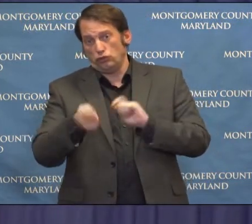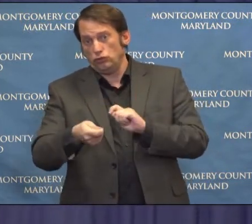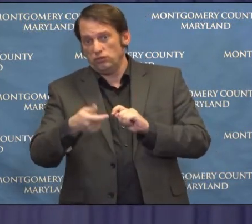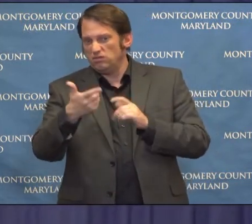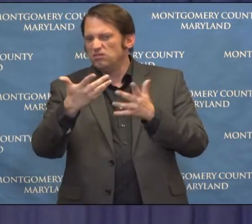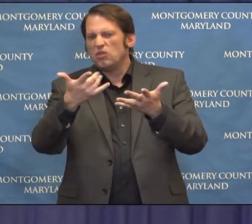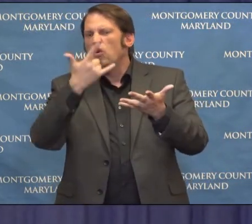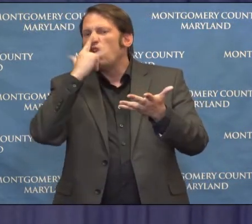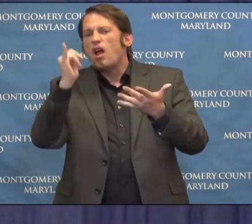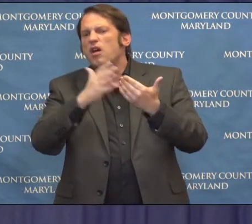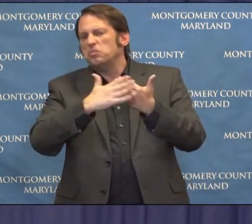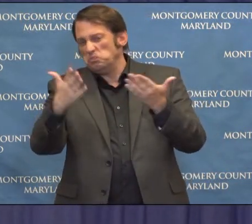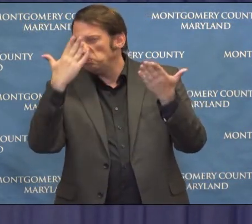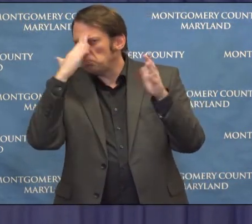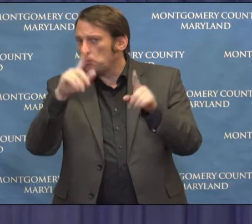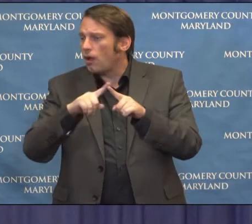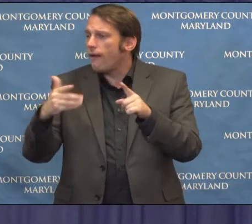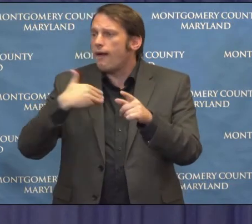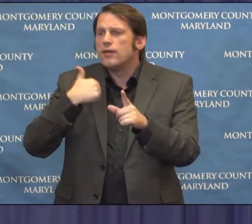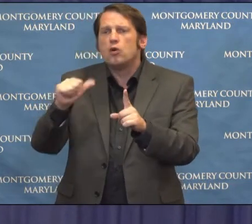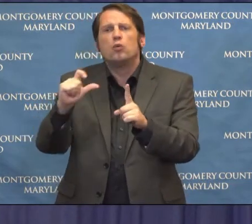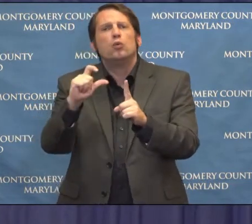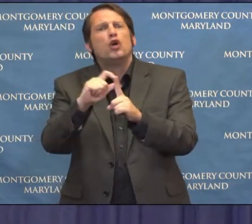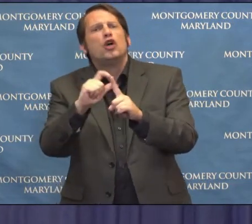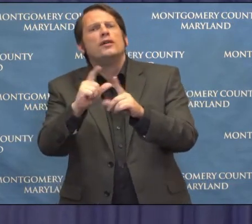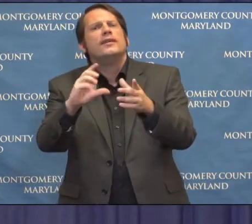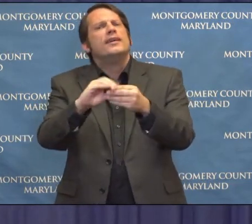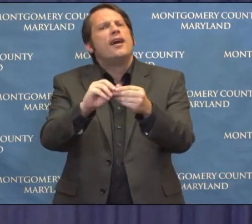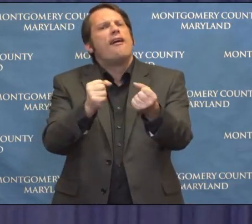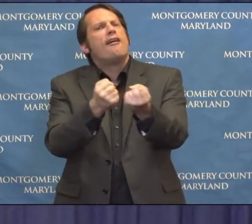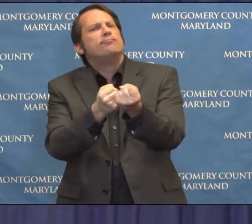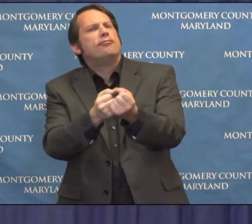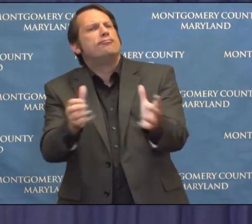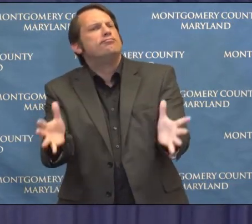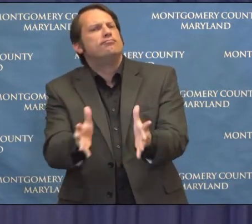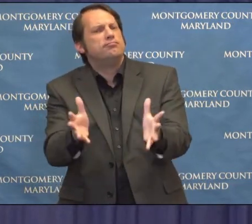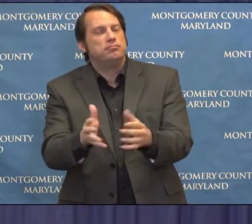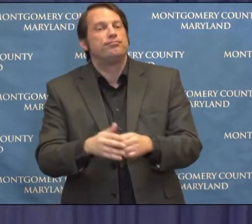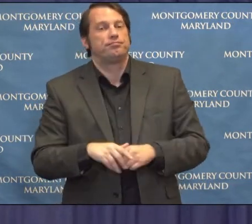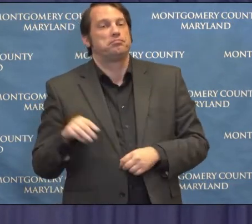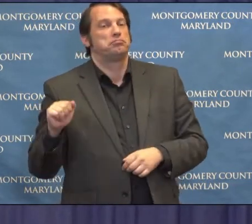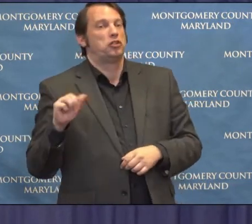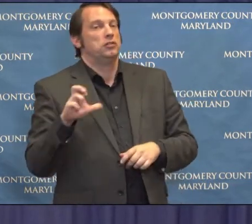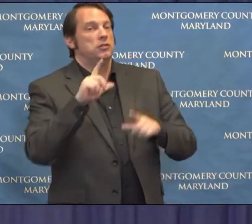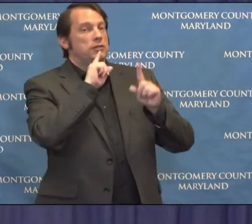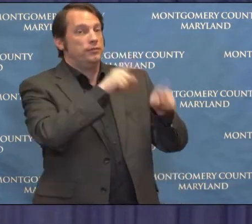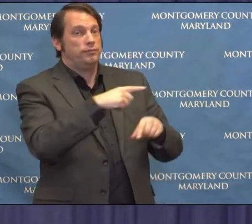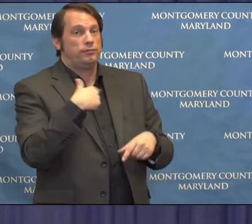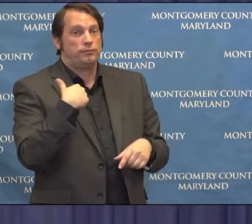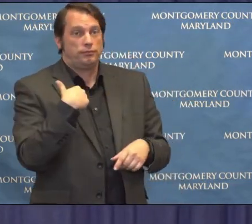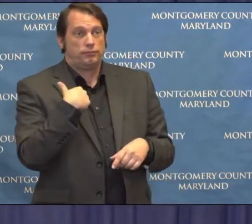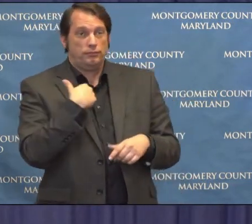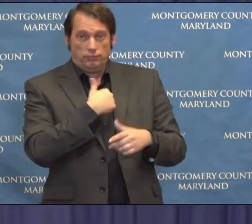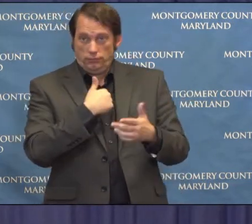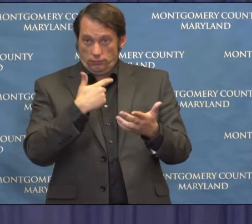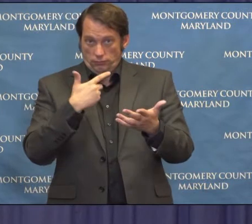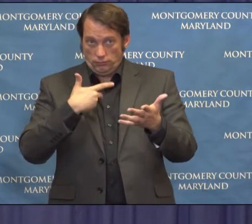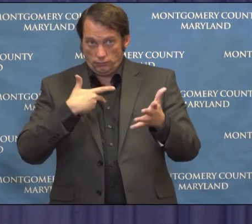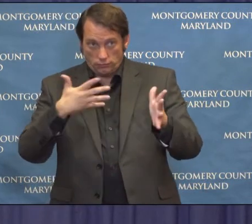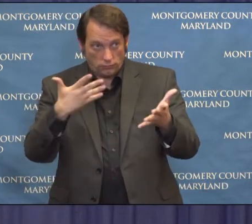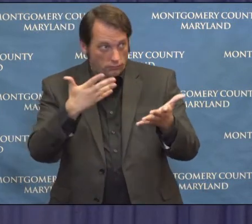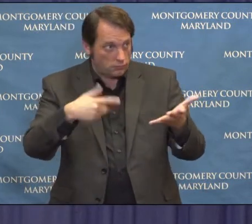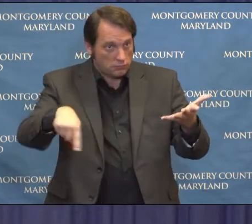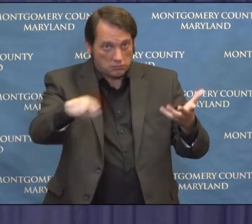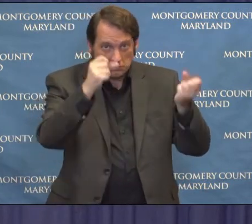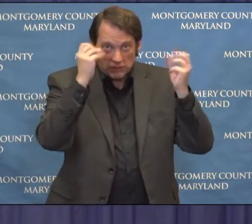I got here, the county had a policy of allowing people to telework. Almost nobody was teleworking because nobody